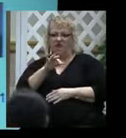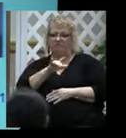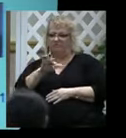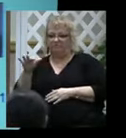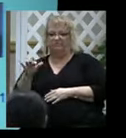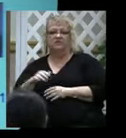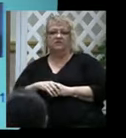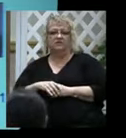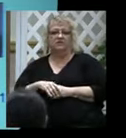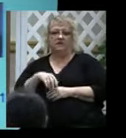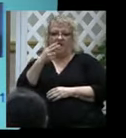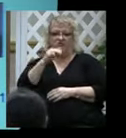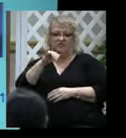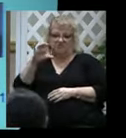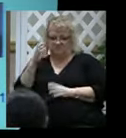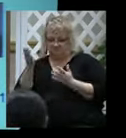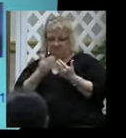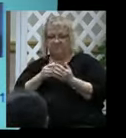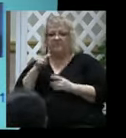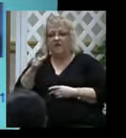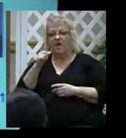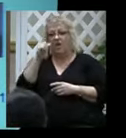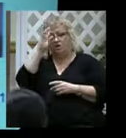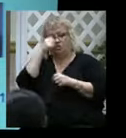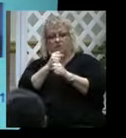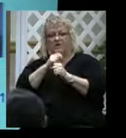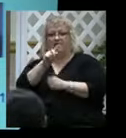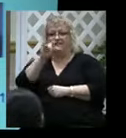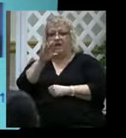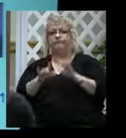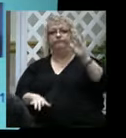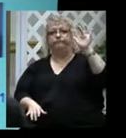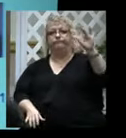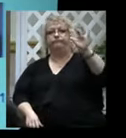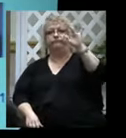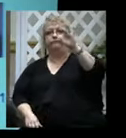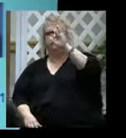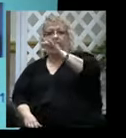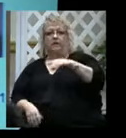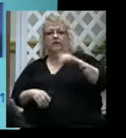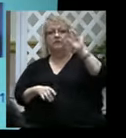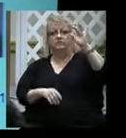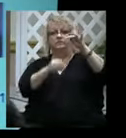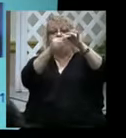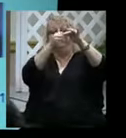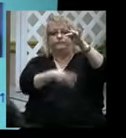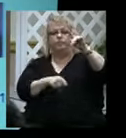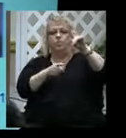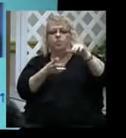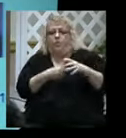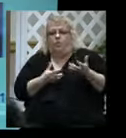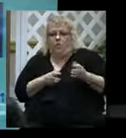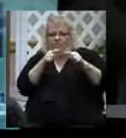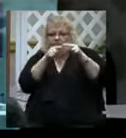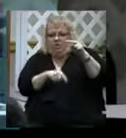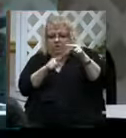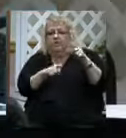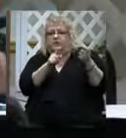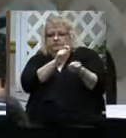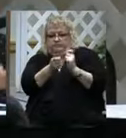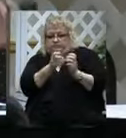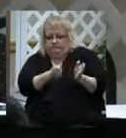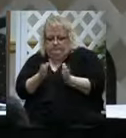that. So they created the tab for us. We told them what we wanted on the drop-downs, and we're able to organize